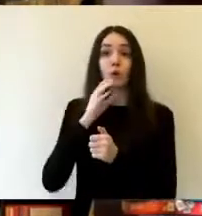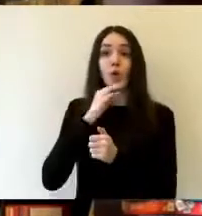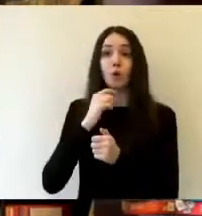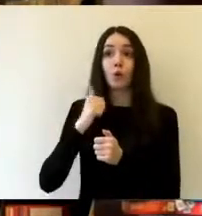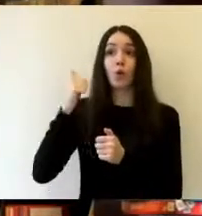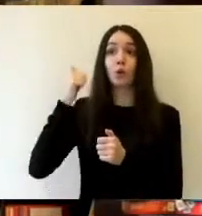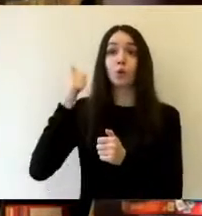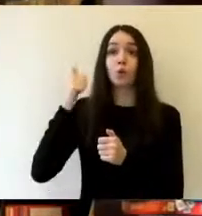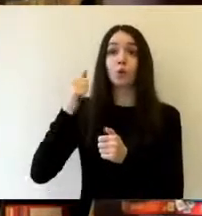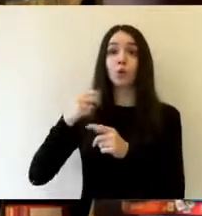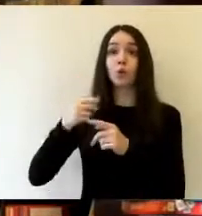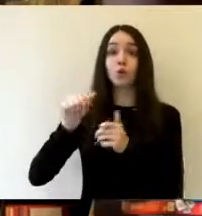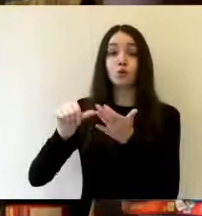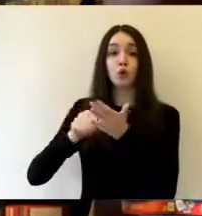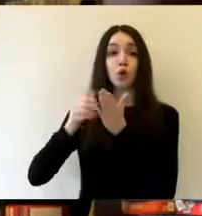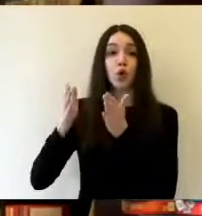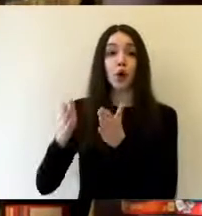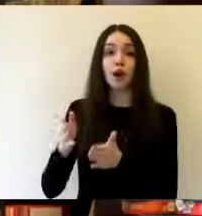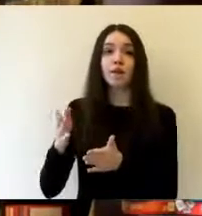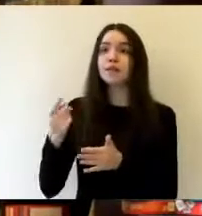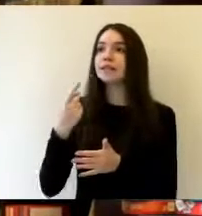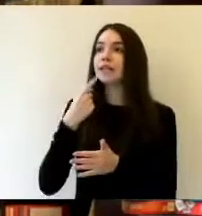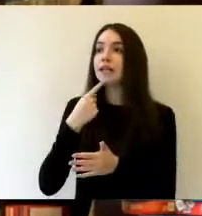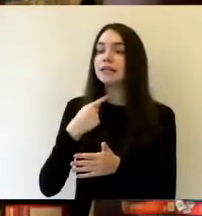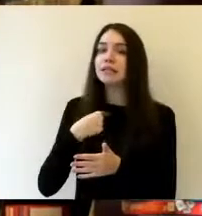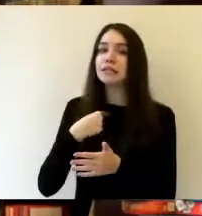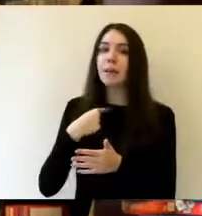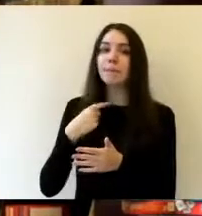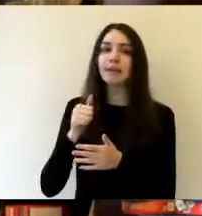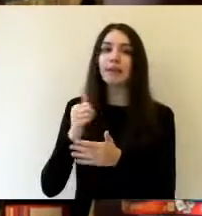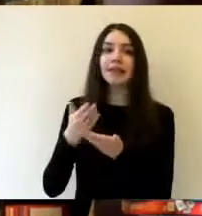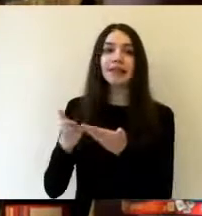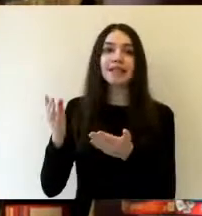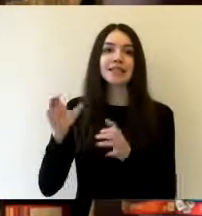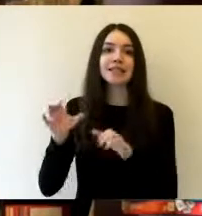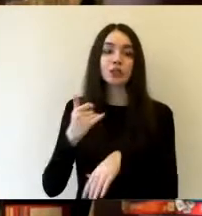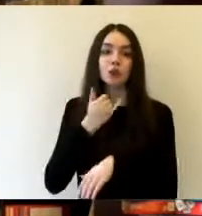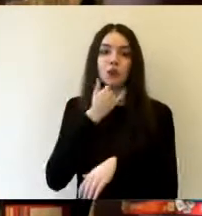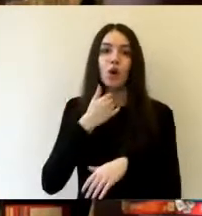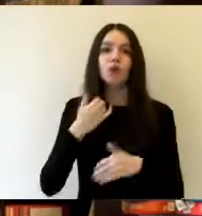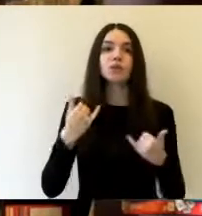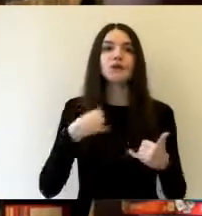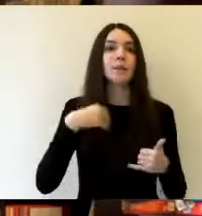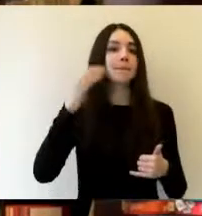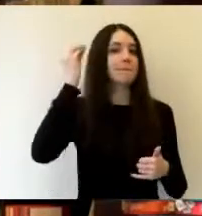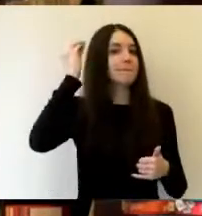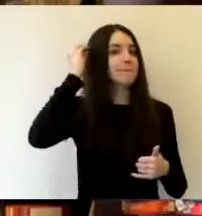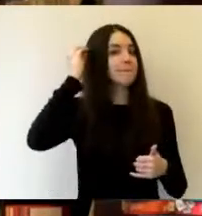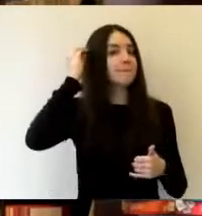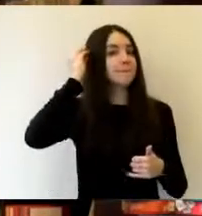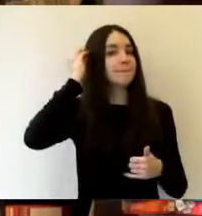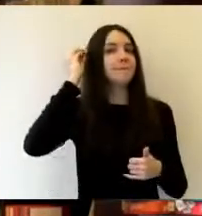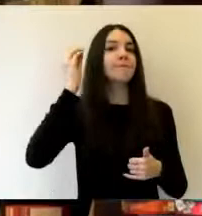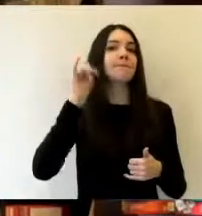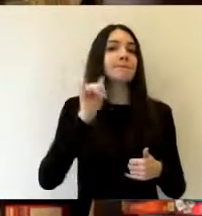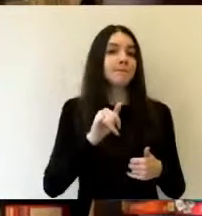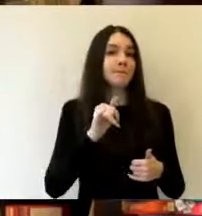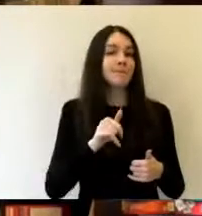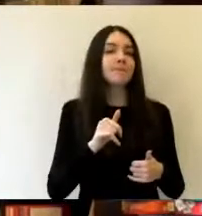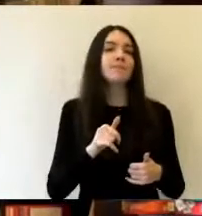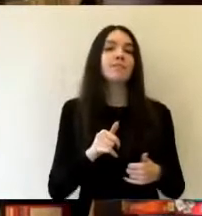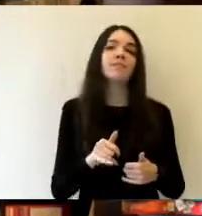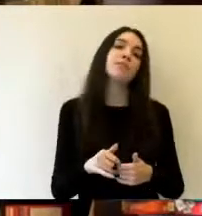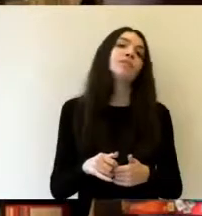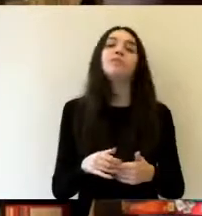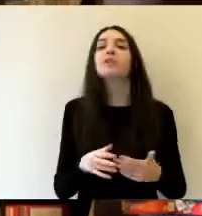doing this all wrong, I screwed up this or that. So I try to be very conscious of that now. So while it's true, as Mario pointed out the other day, I